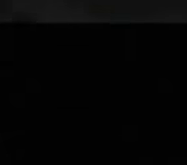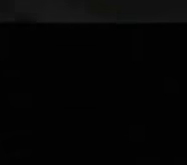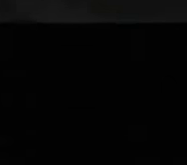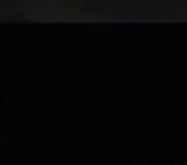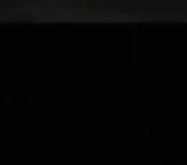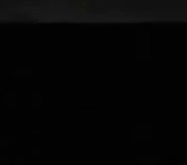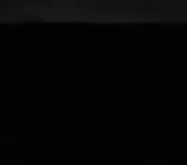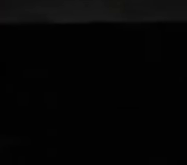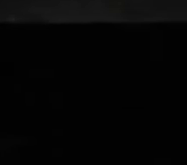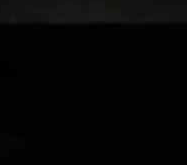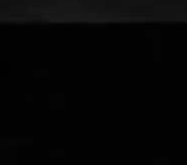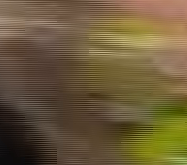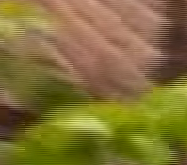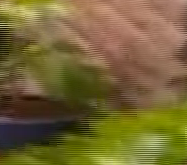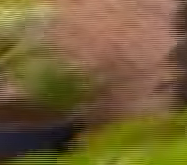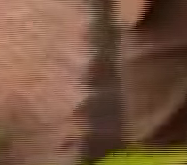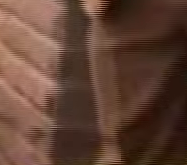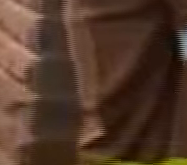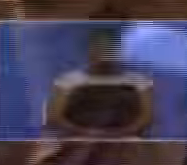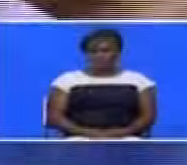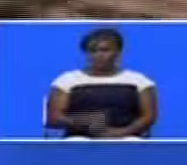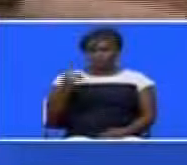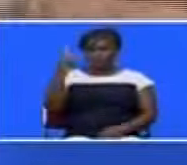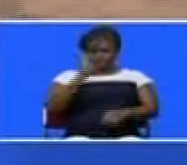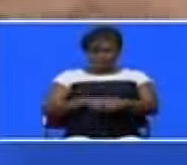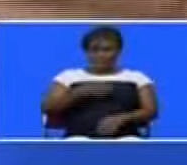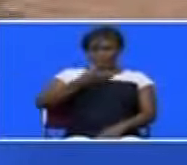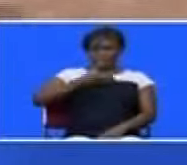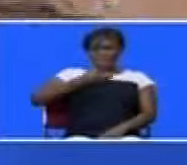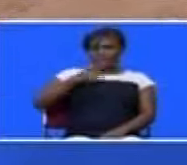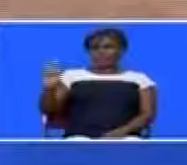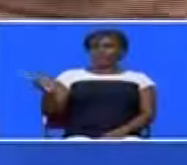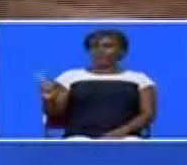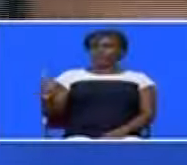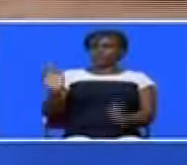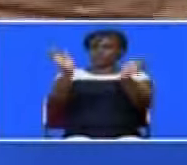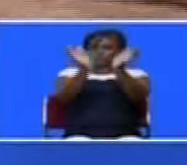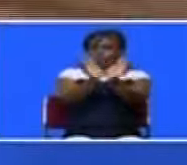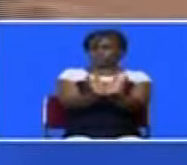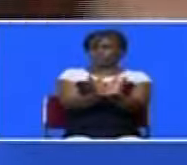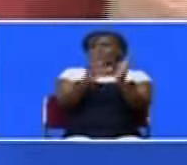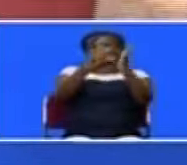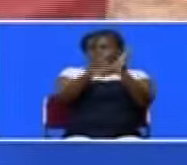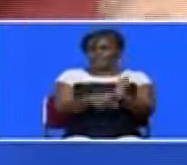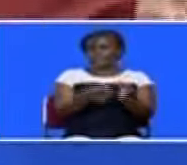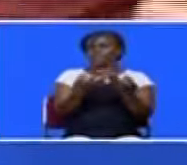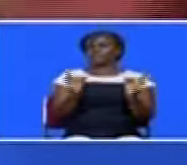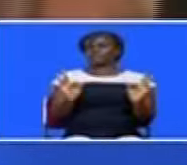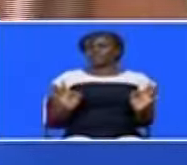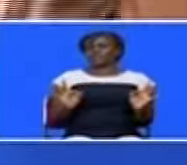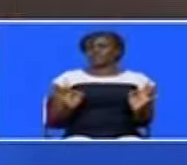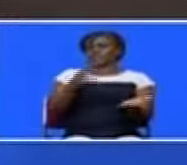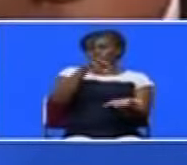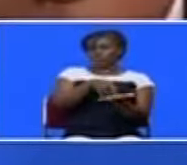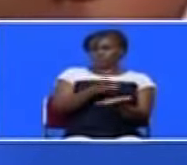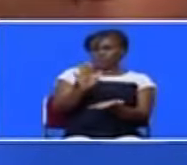mwaka seha mwaka reke liyo kwa hukana toyo toto hake. One time Nairobi Mayor George Aladwa was arrested but later released. In his